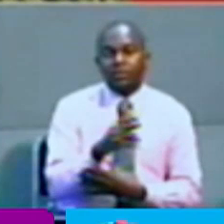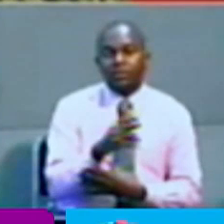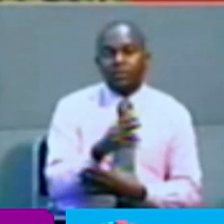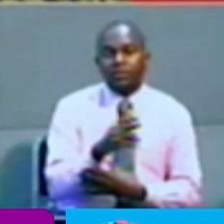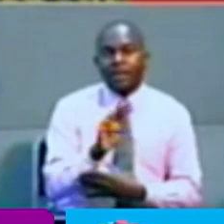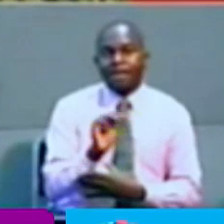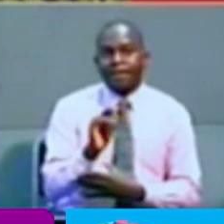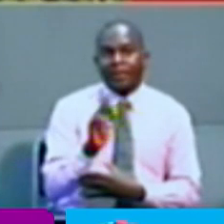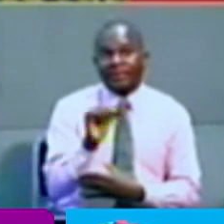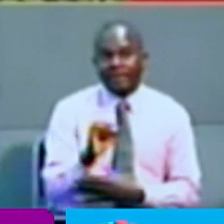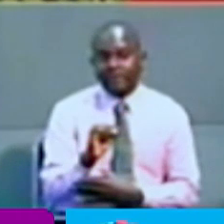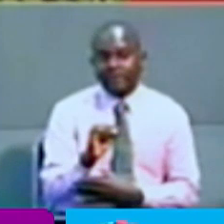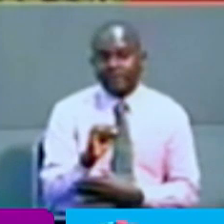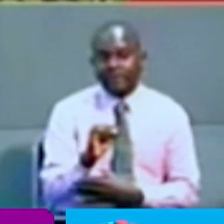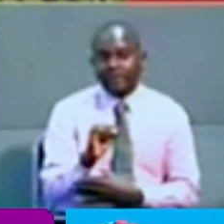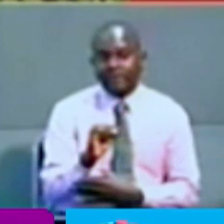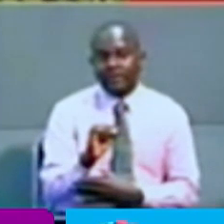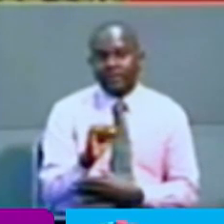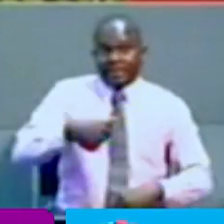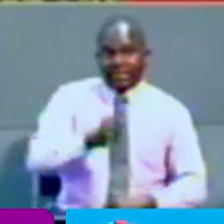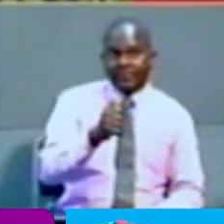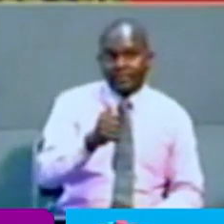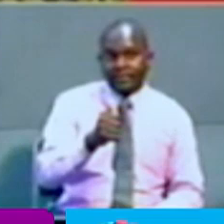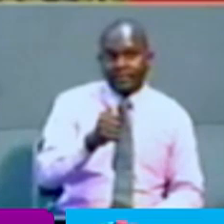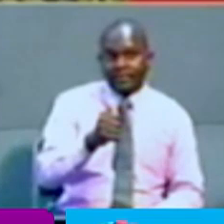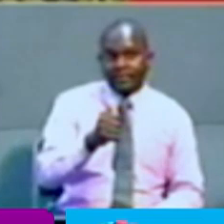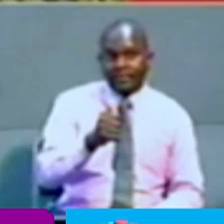It cannot go beyond 2 meters by itself.